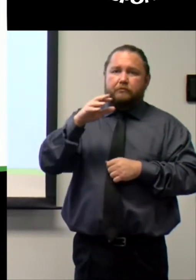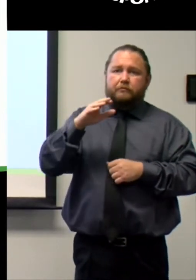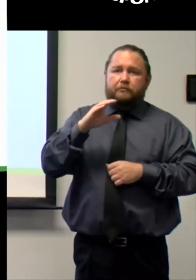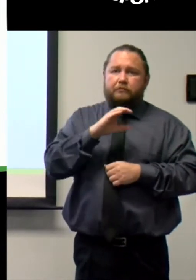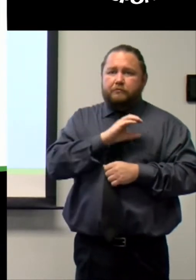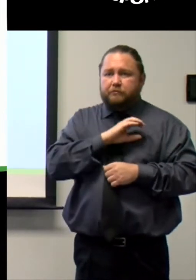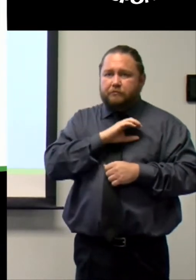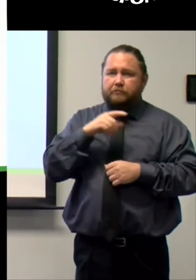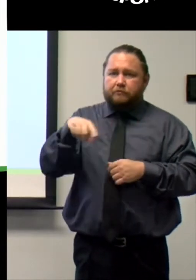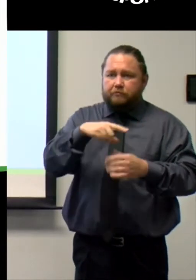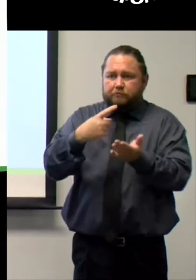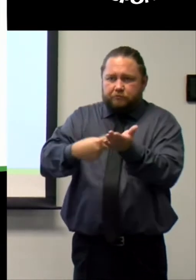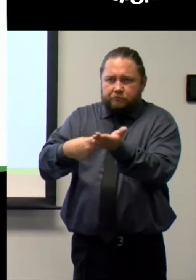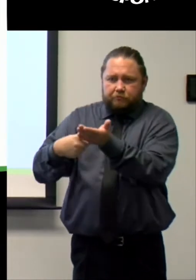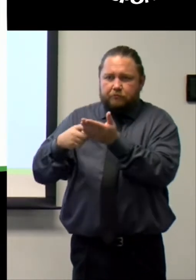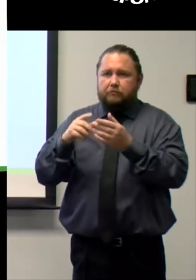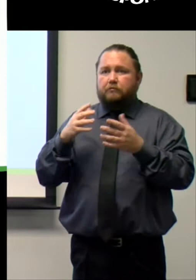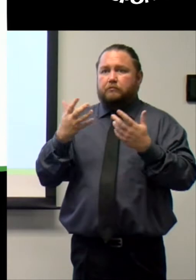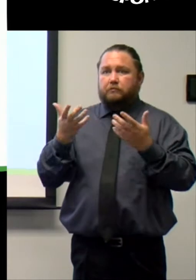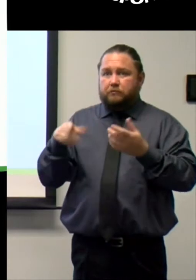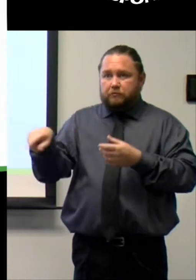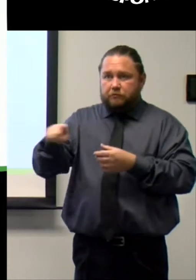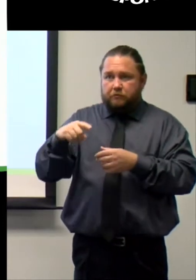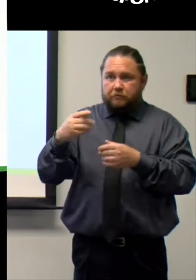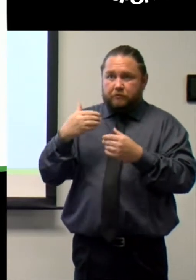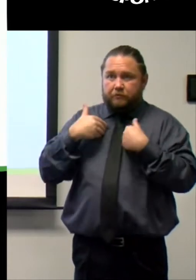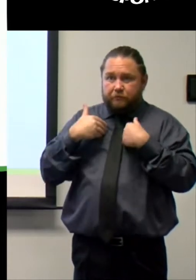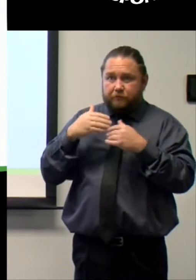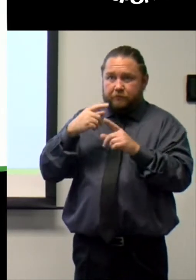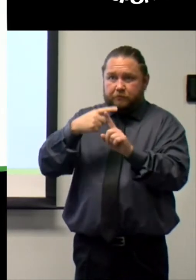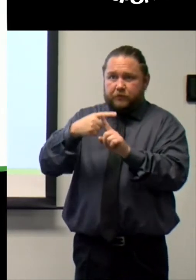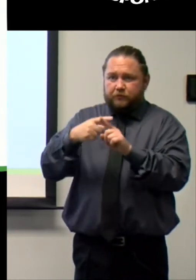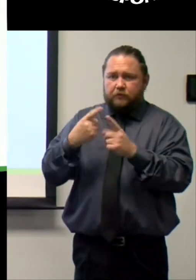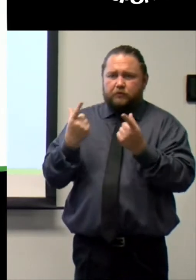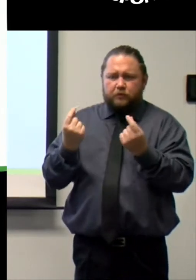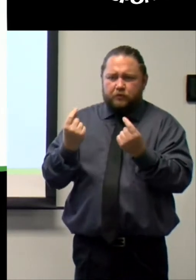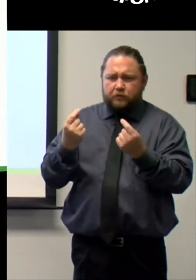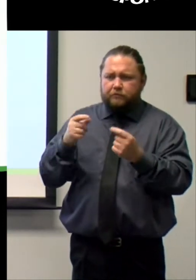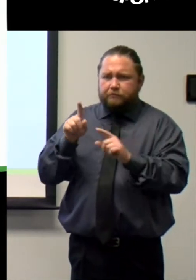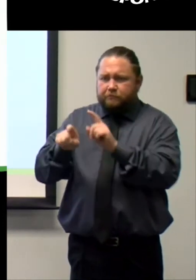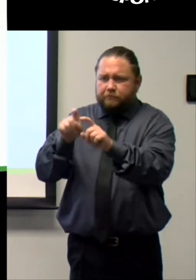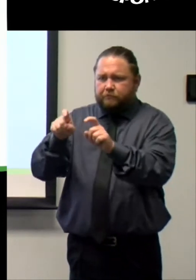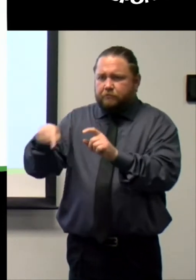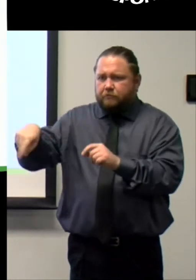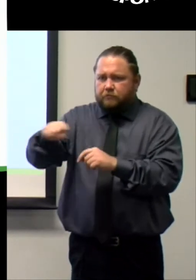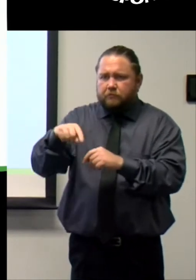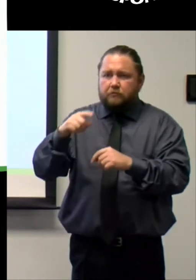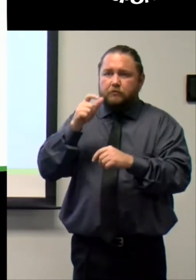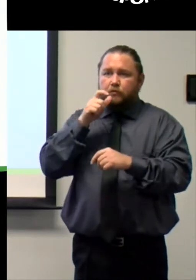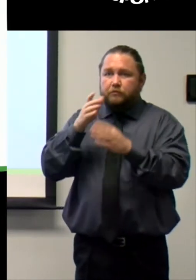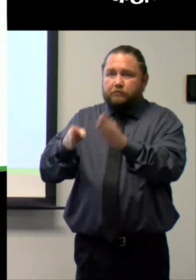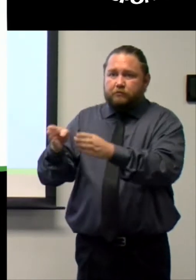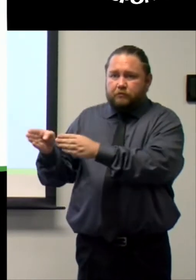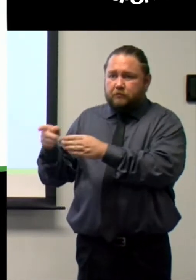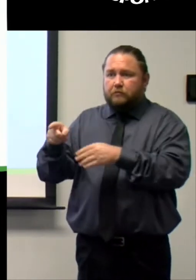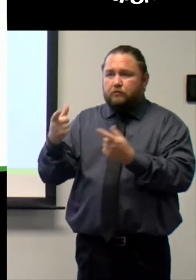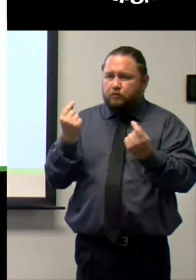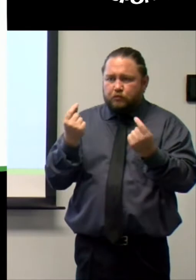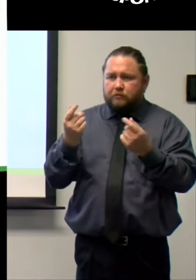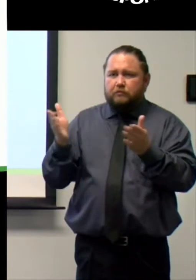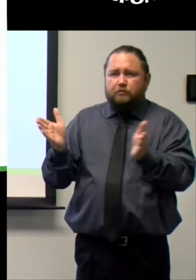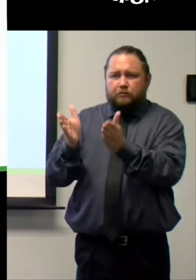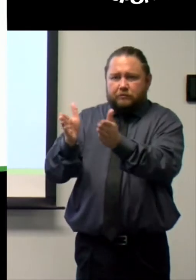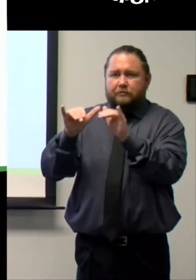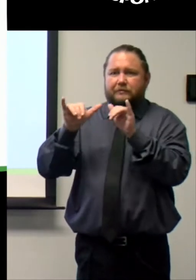positive, instruct them to remain at home, to quarantine, and help them get a test so